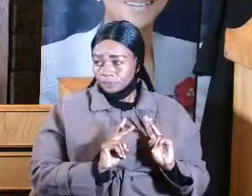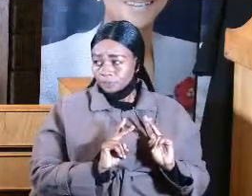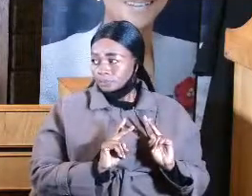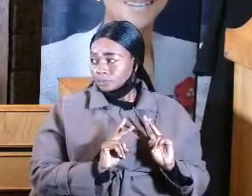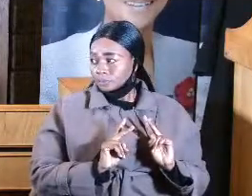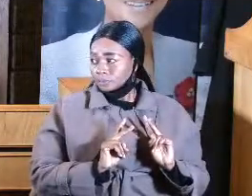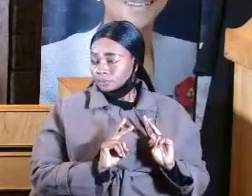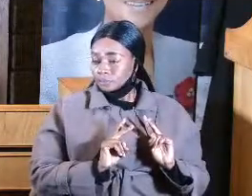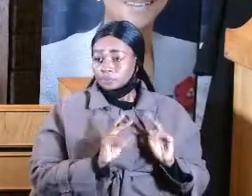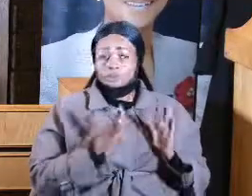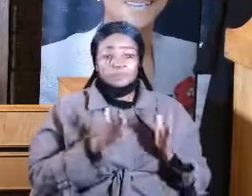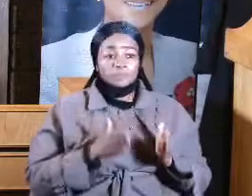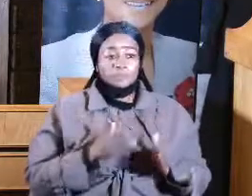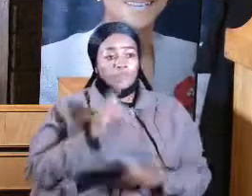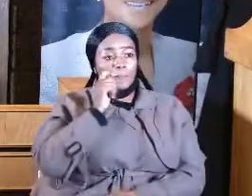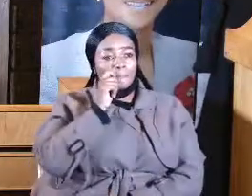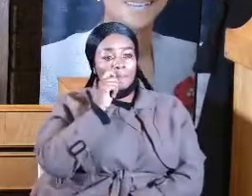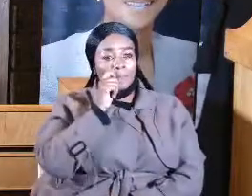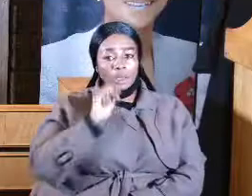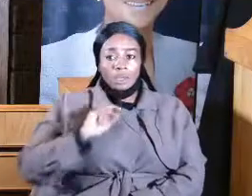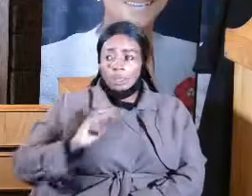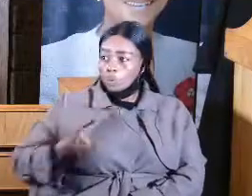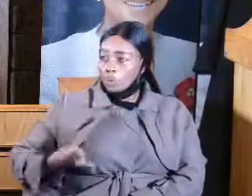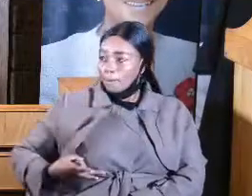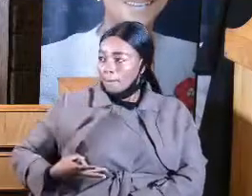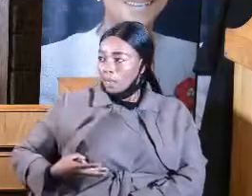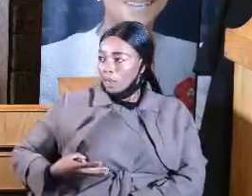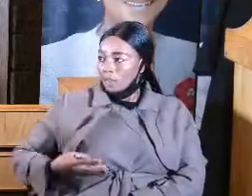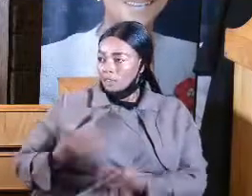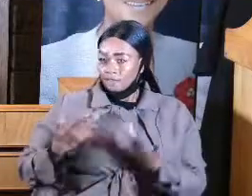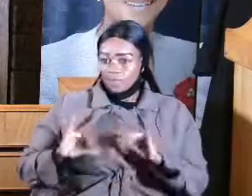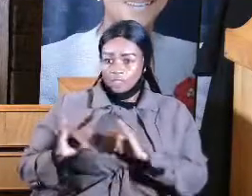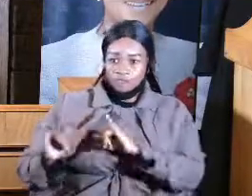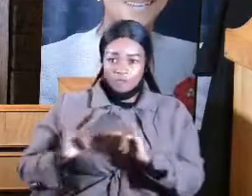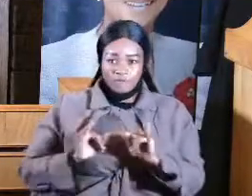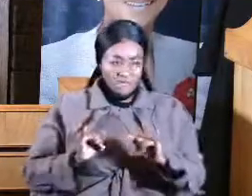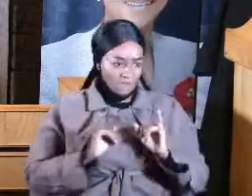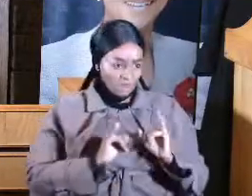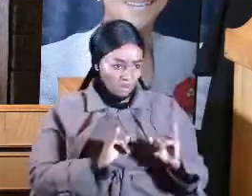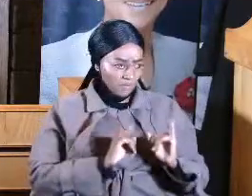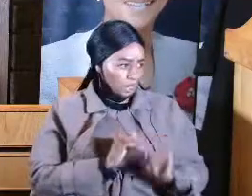the men and women that are invited here,